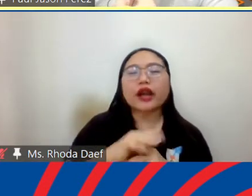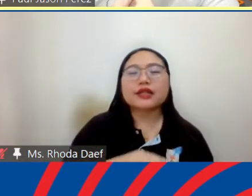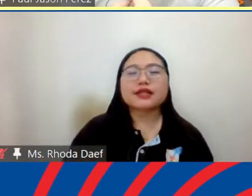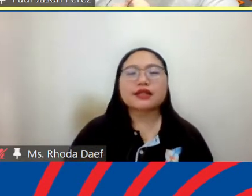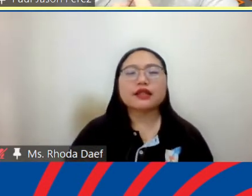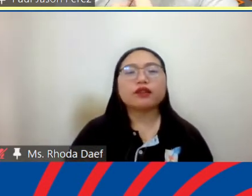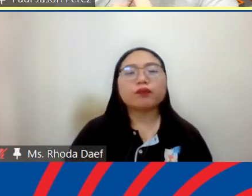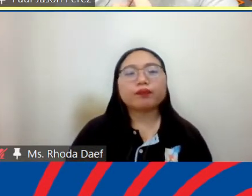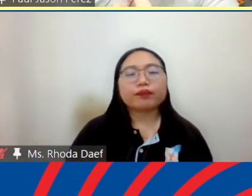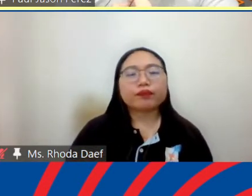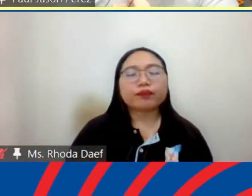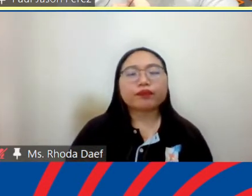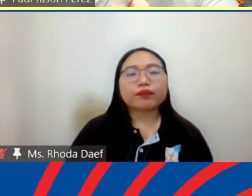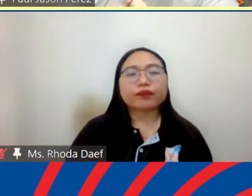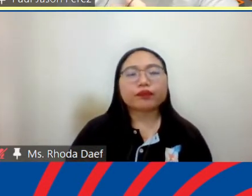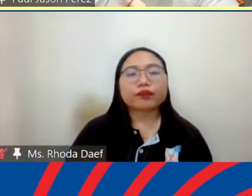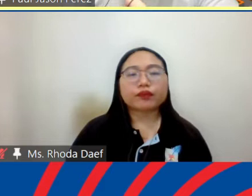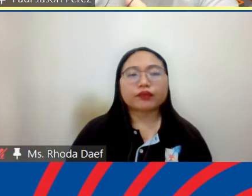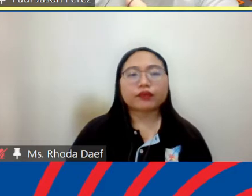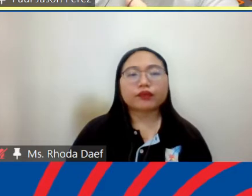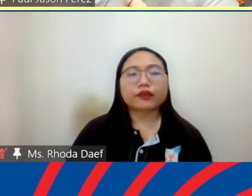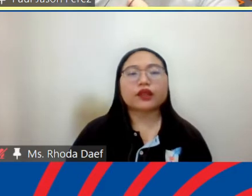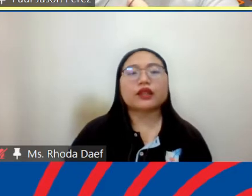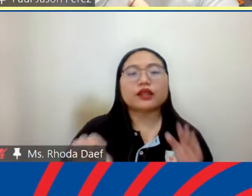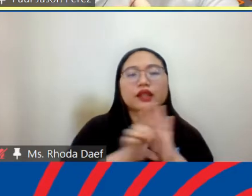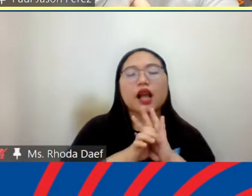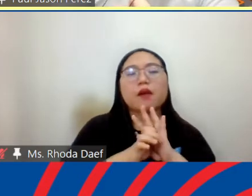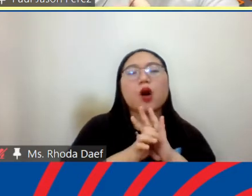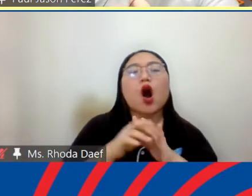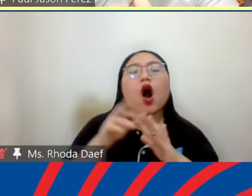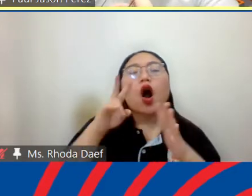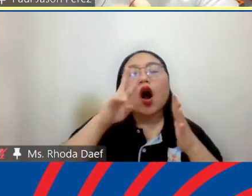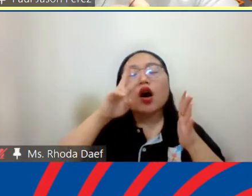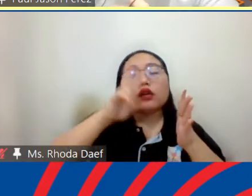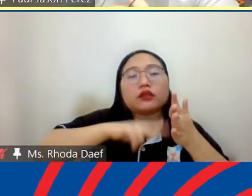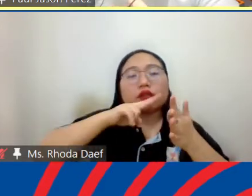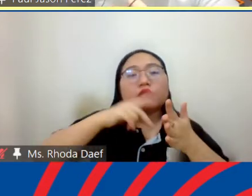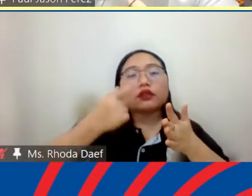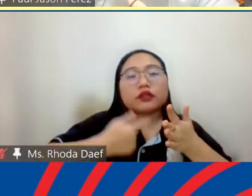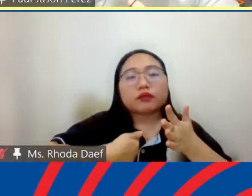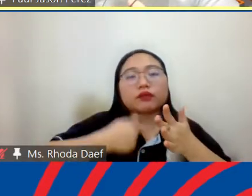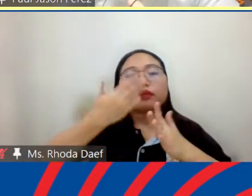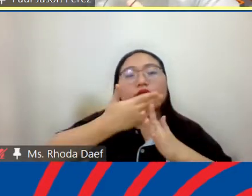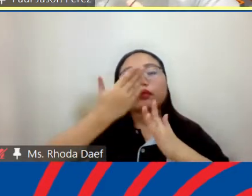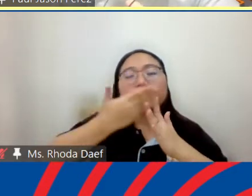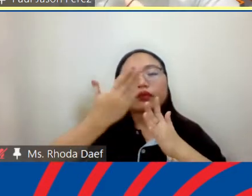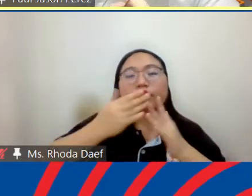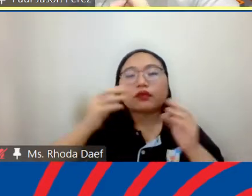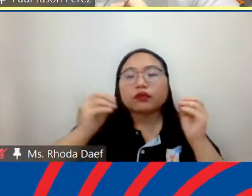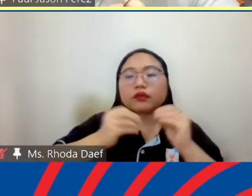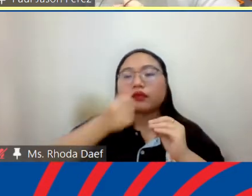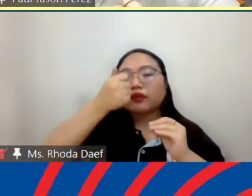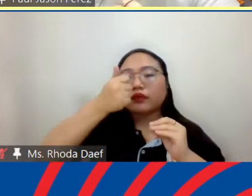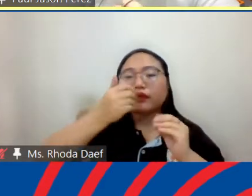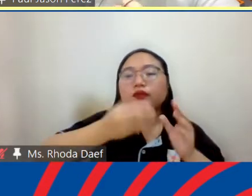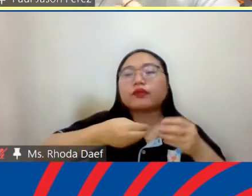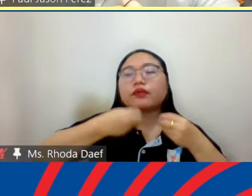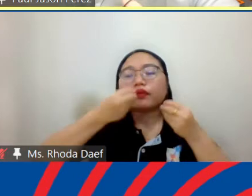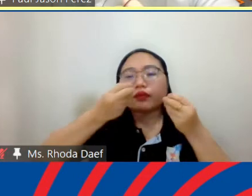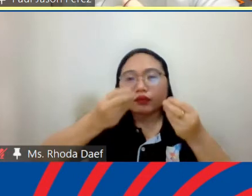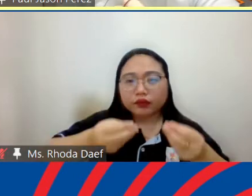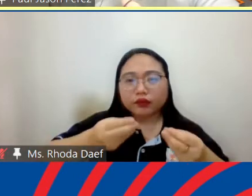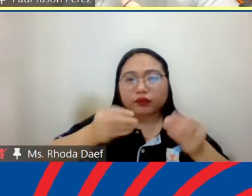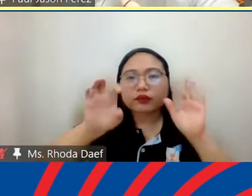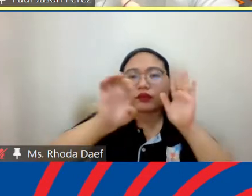So in terms of README files, no, it's best that we provide a text, just